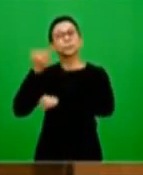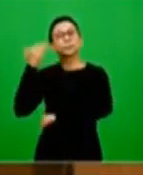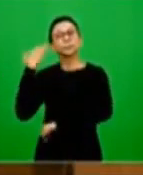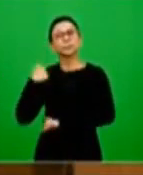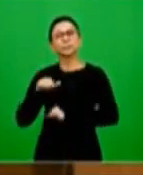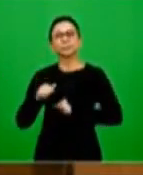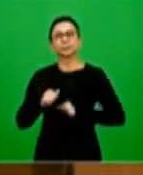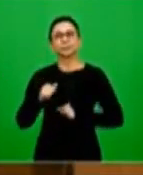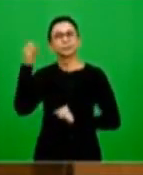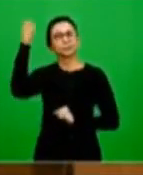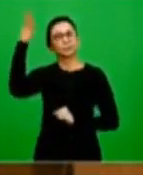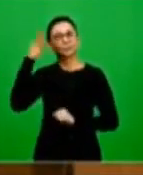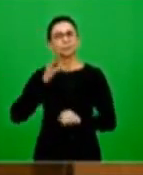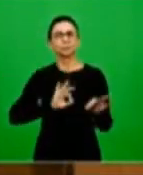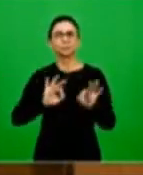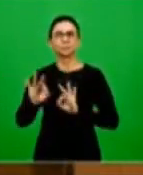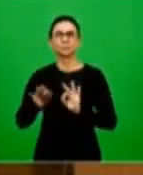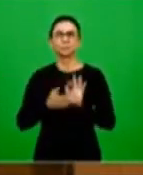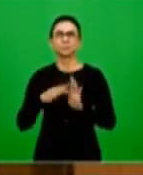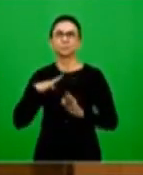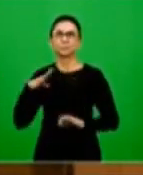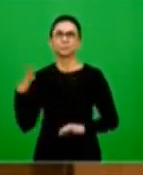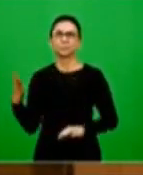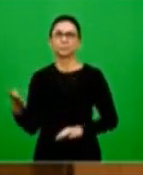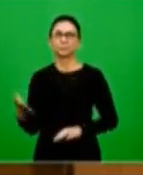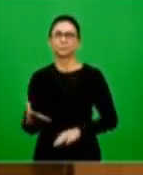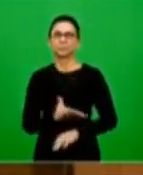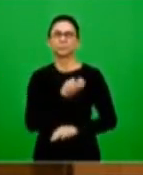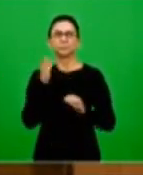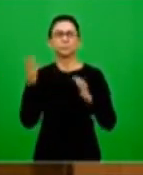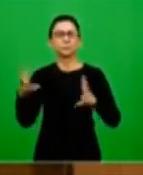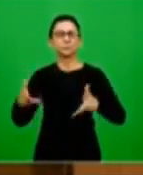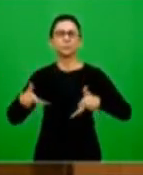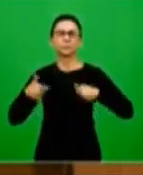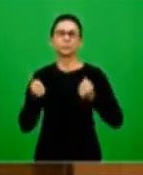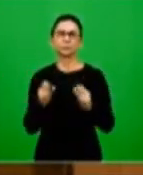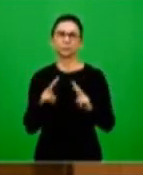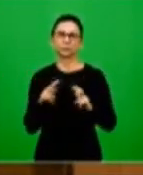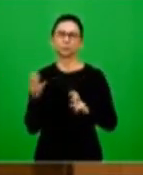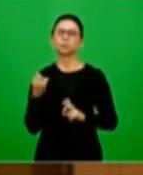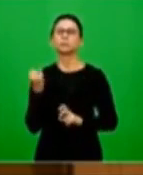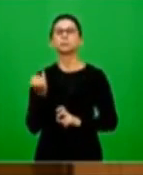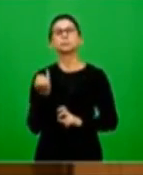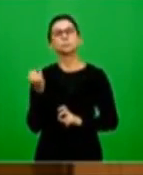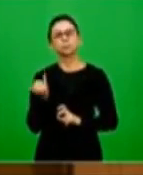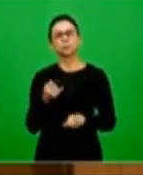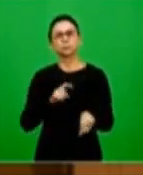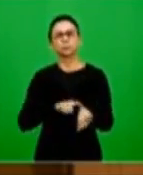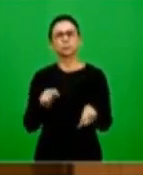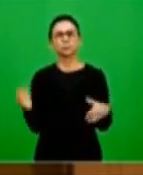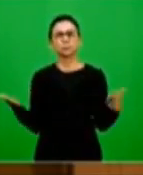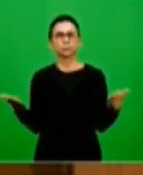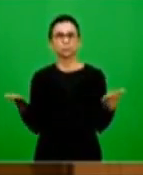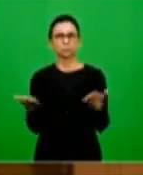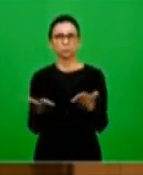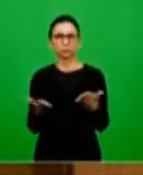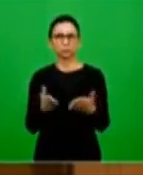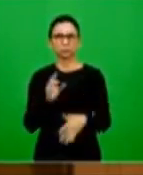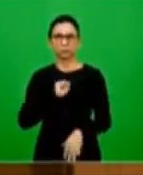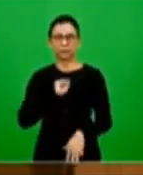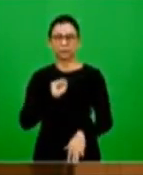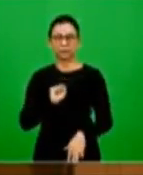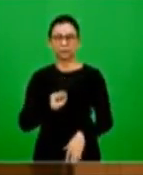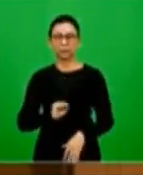to reveal the project of the Lord. Therefore, this topic is extremely important for the church in the moment in which we